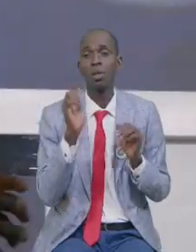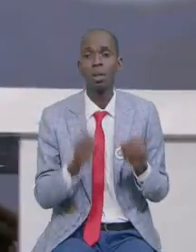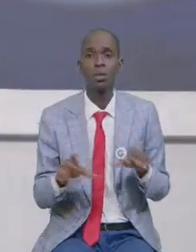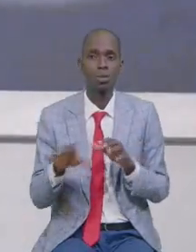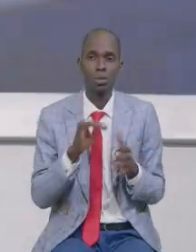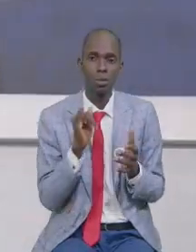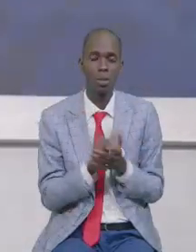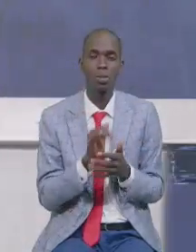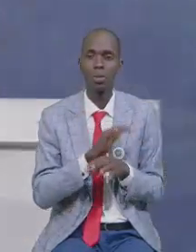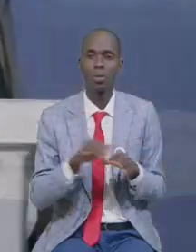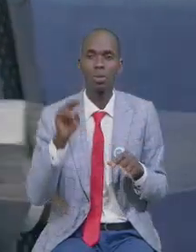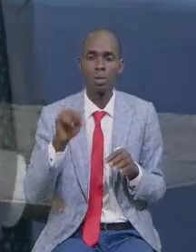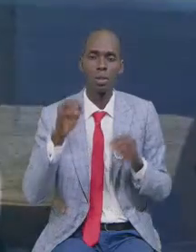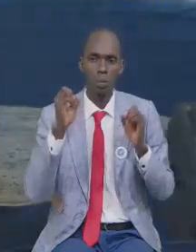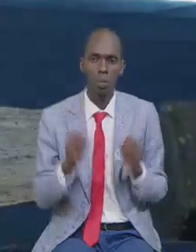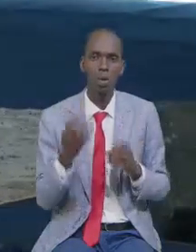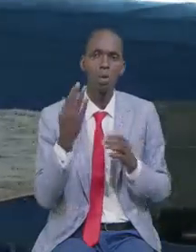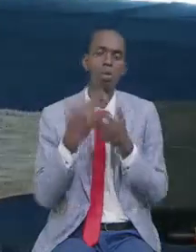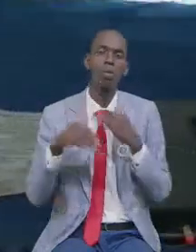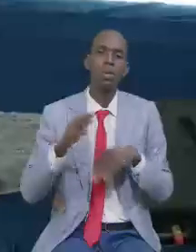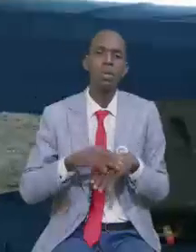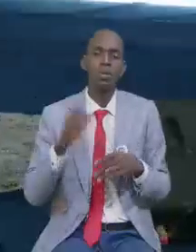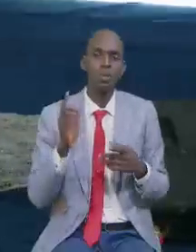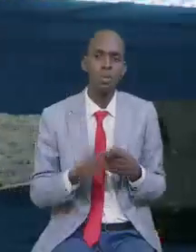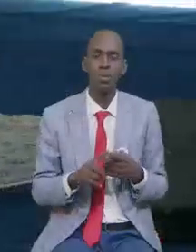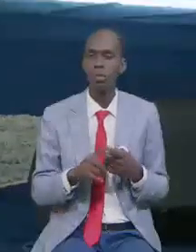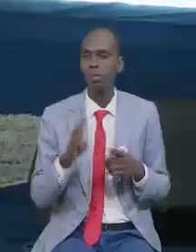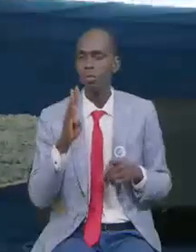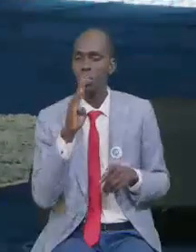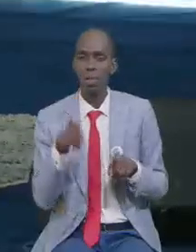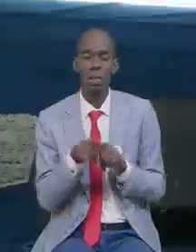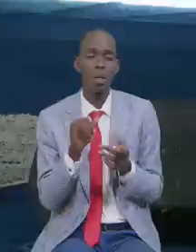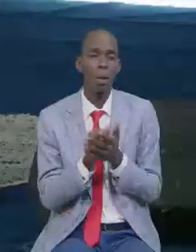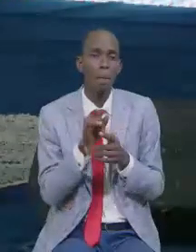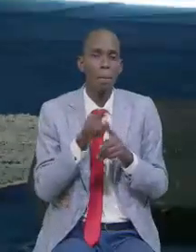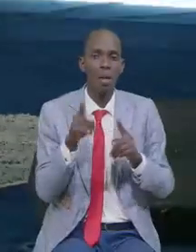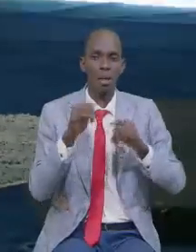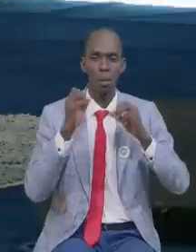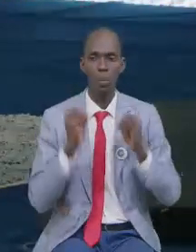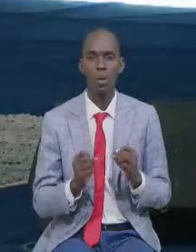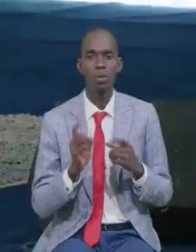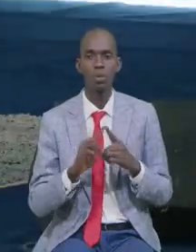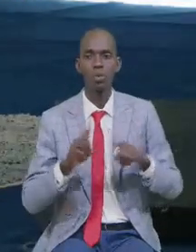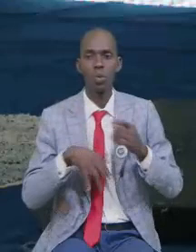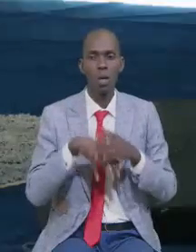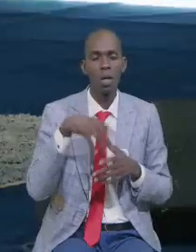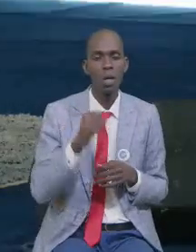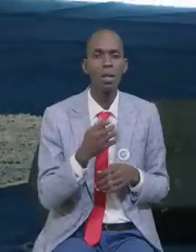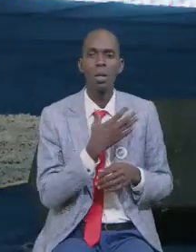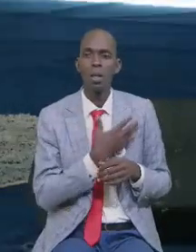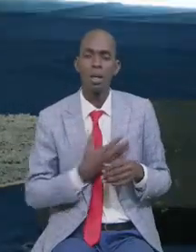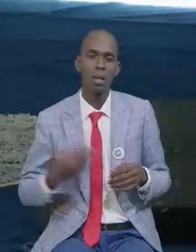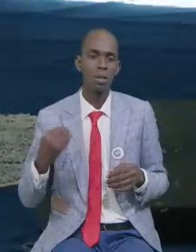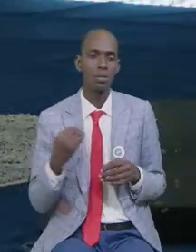need the power of heaven to become hysterical, but the power to go out and say, by the grace of